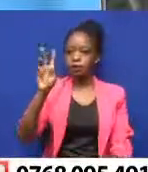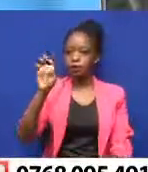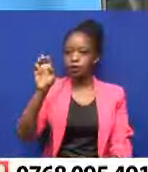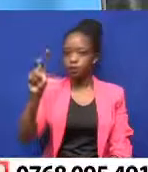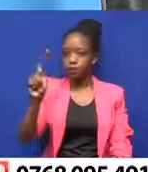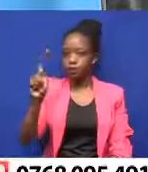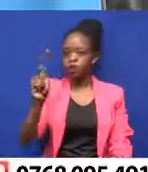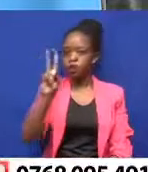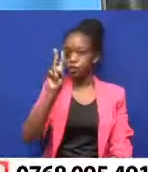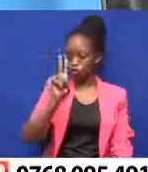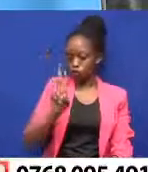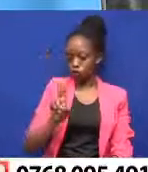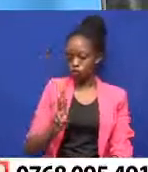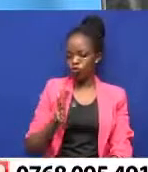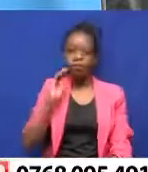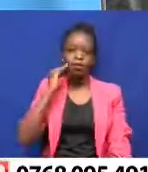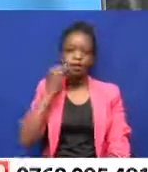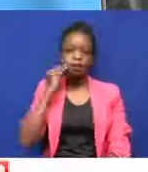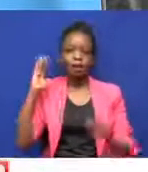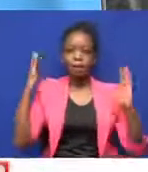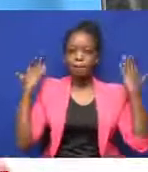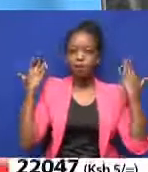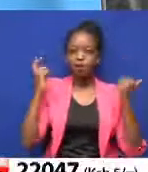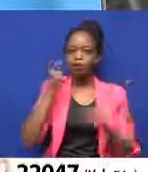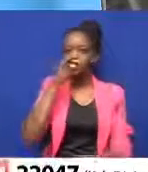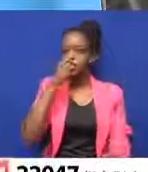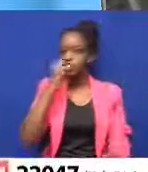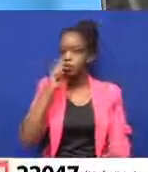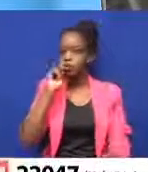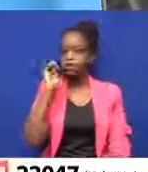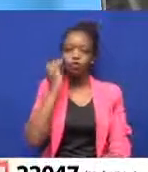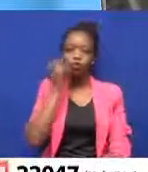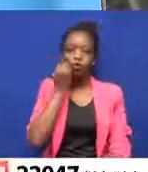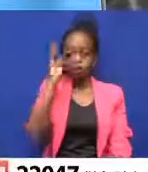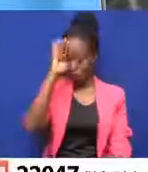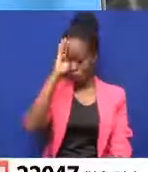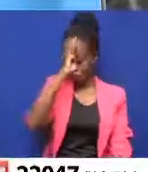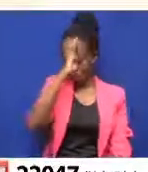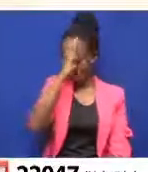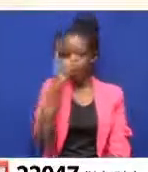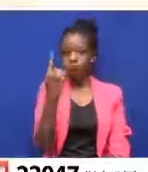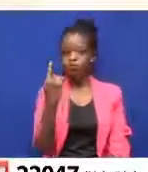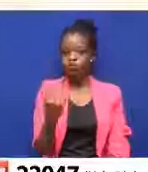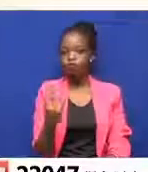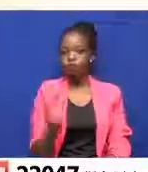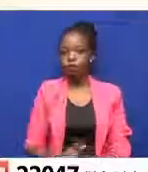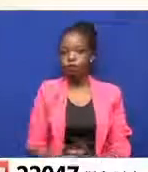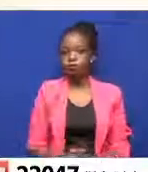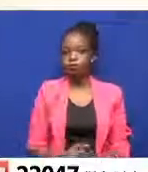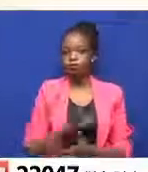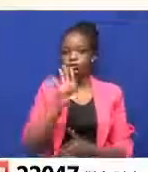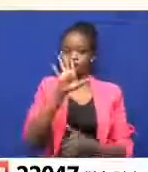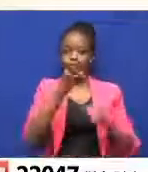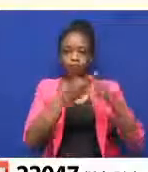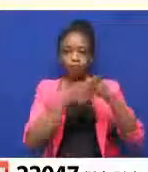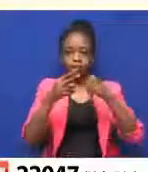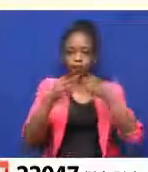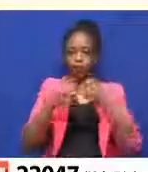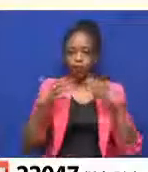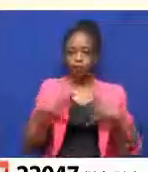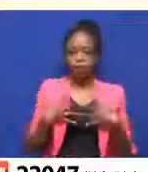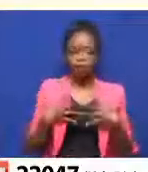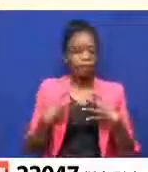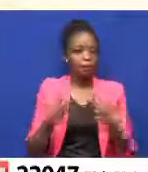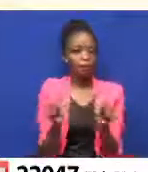each, Siaya, Meru, Kitui, Isiolo, and Bungoma, 1 each. 587 people have